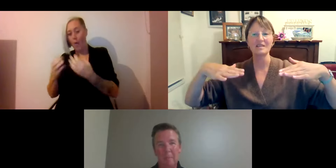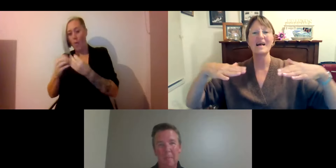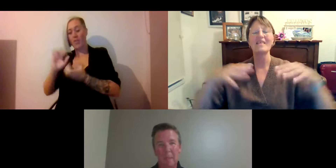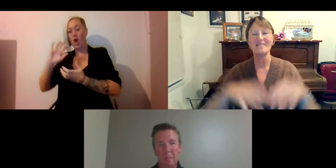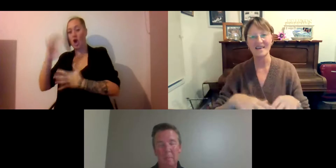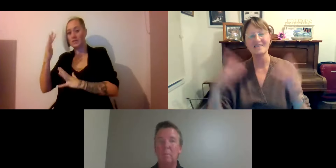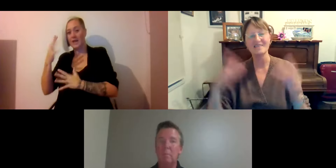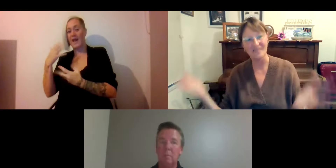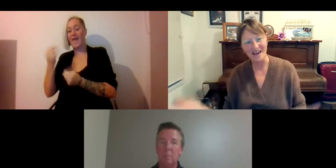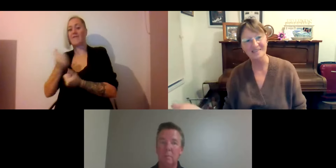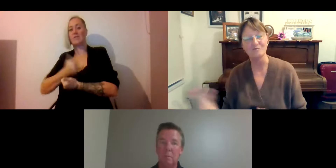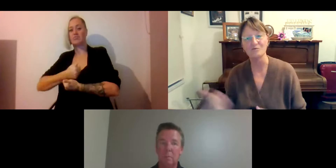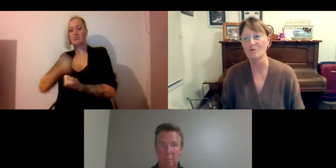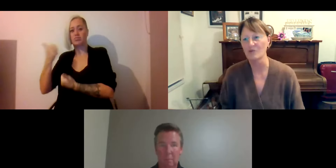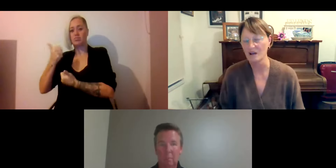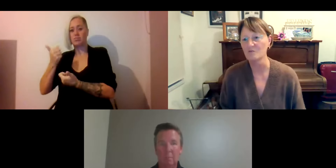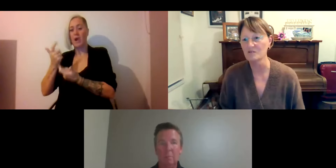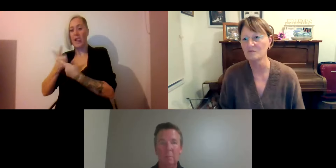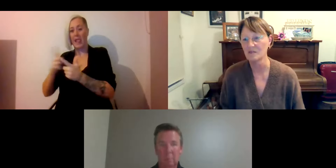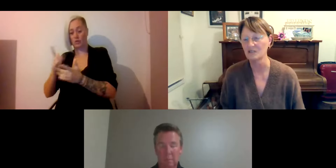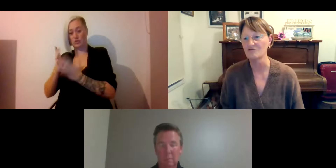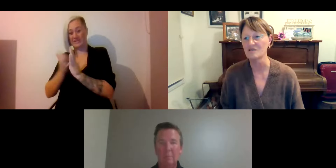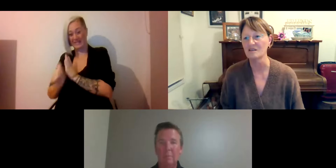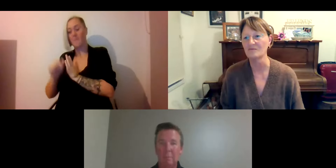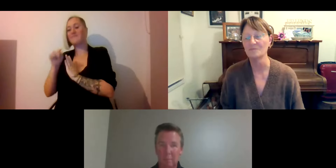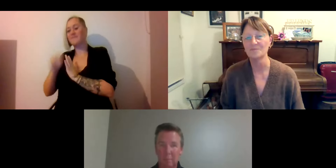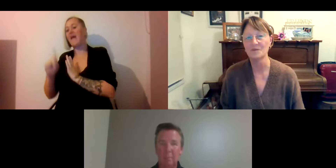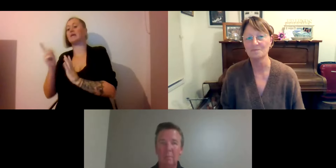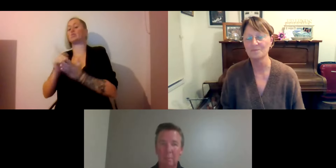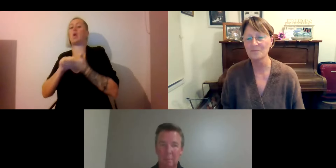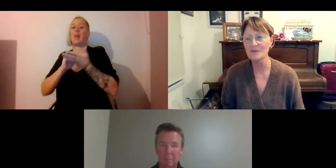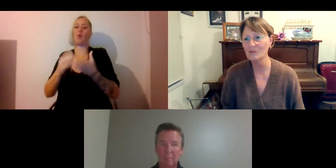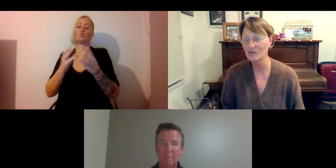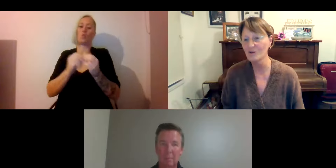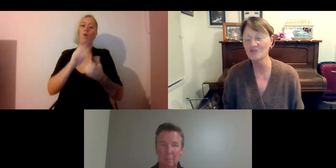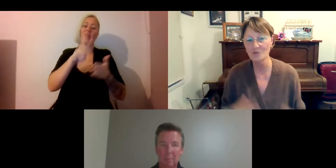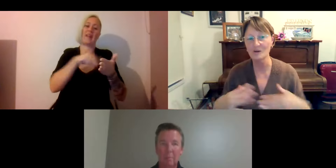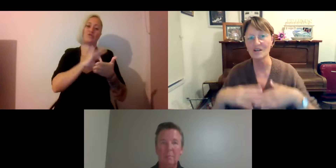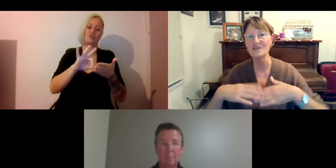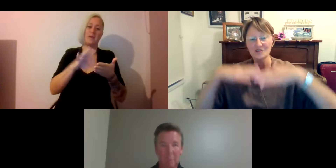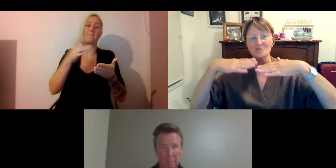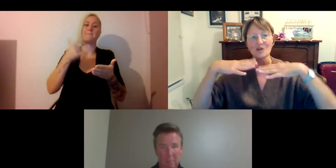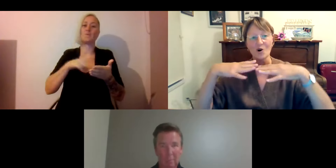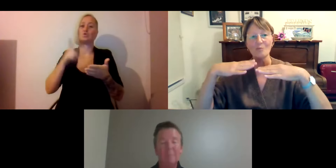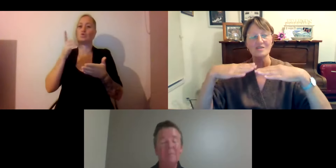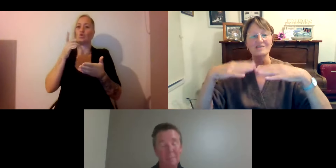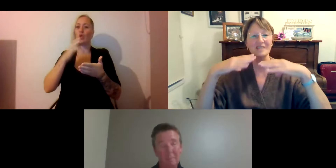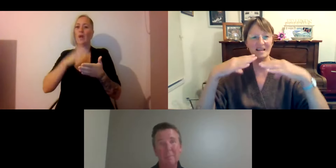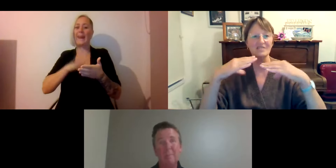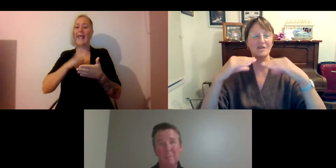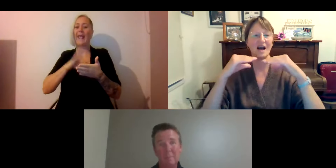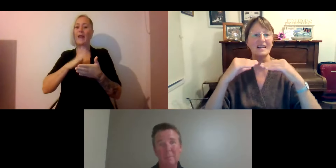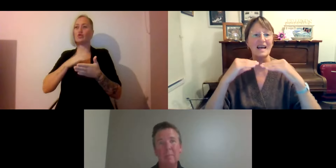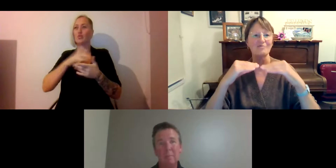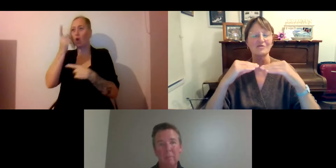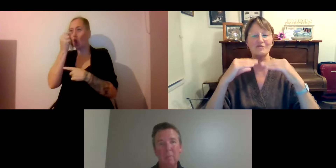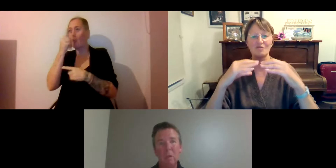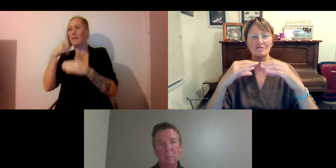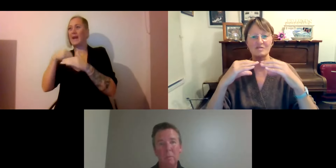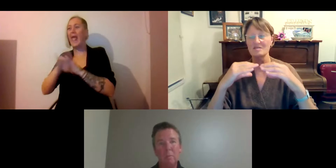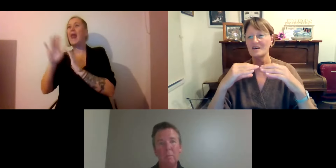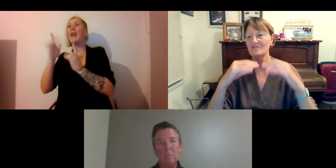skill. Then that was what helped with literacy. Because once you needed to be competent in a